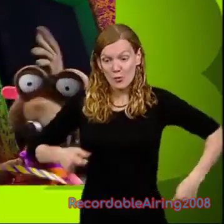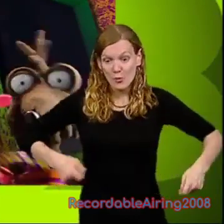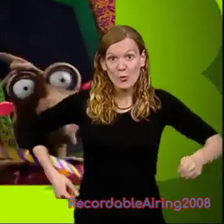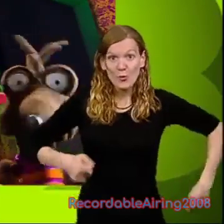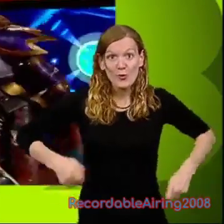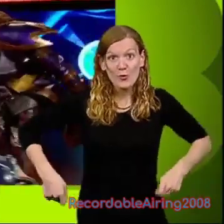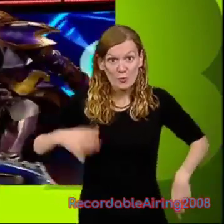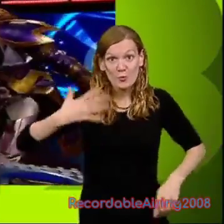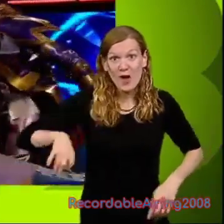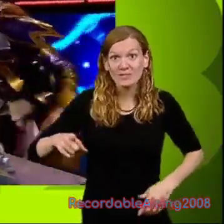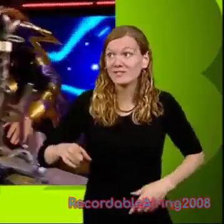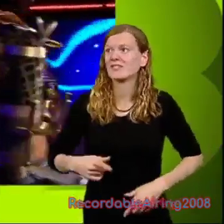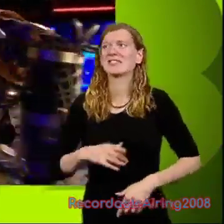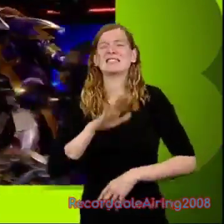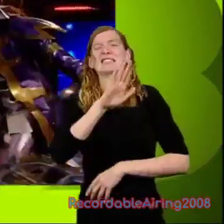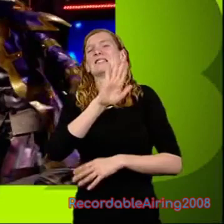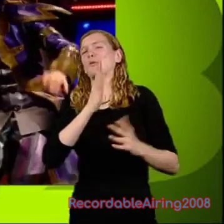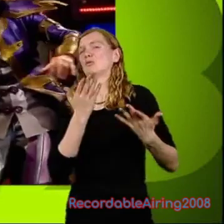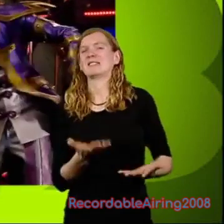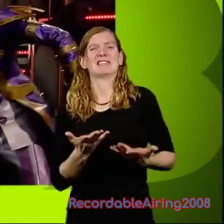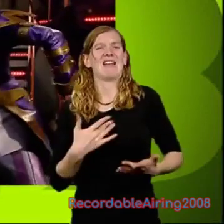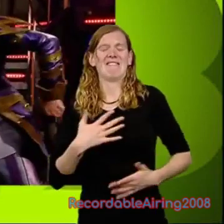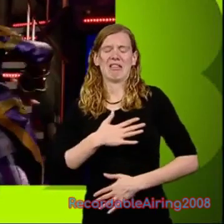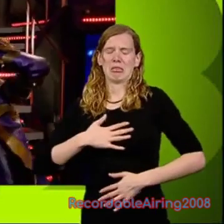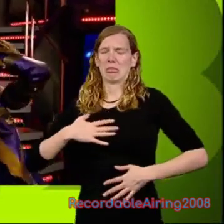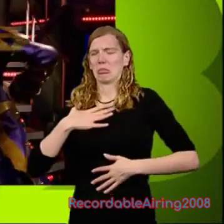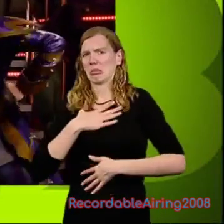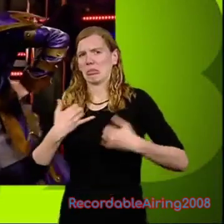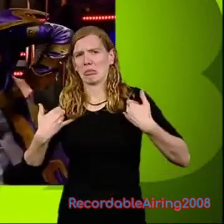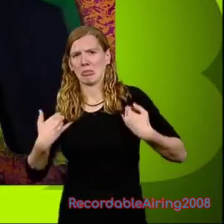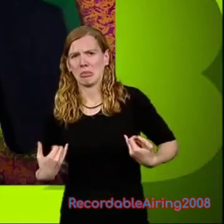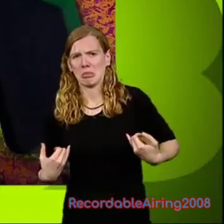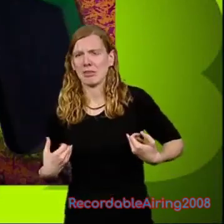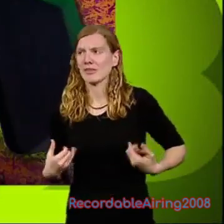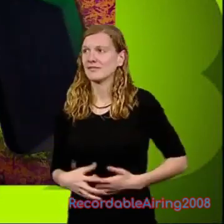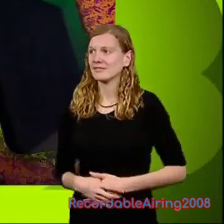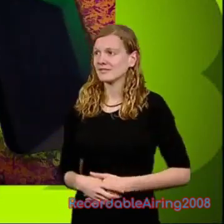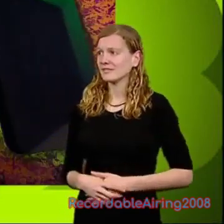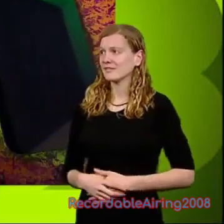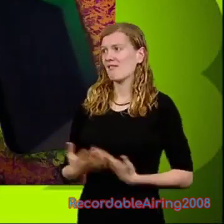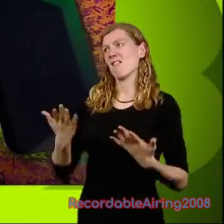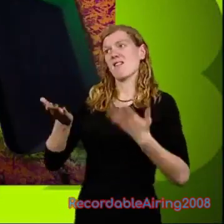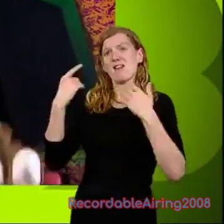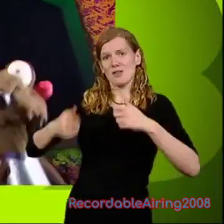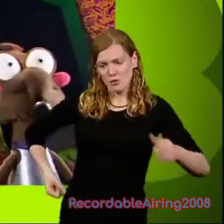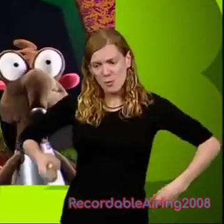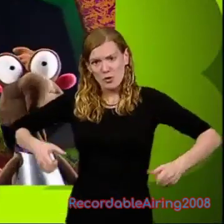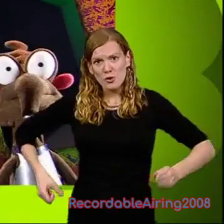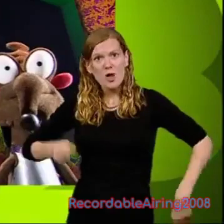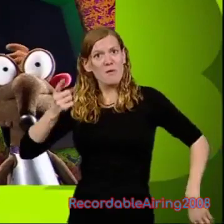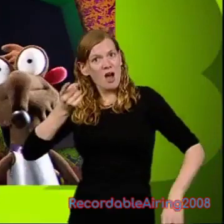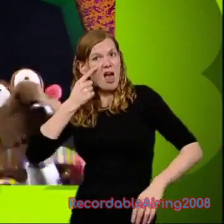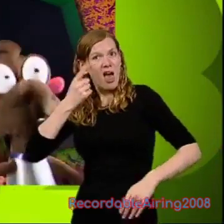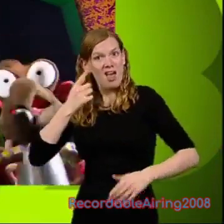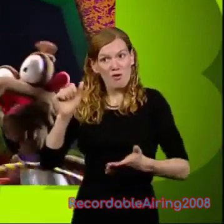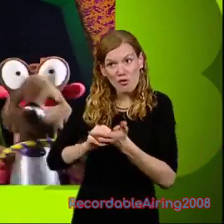today, Jingles. I'm feeling far too giddy. Captain, you are Loop the Loop. If you don't want to